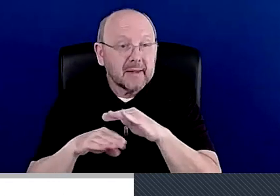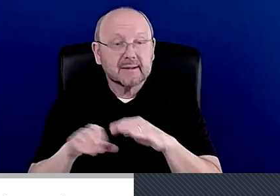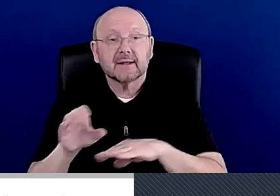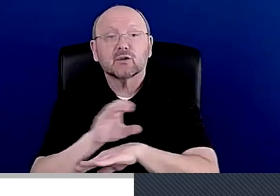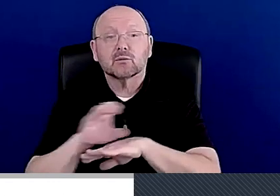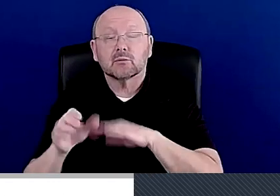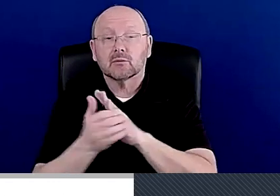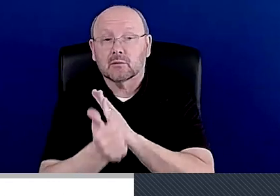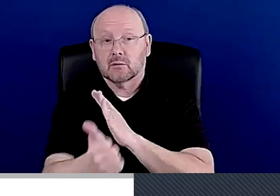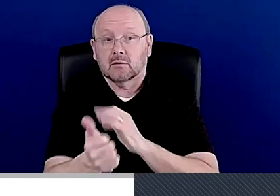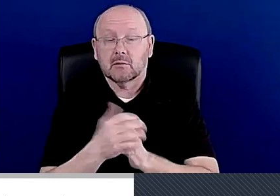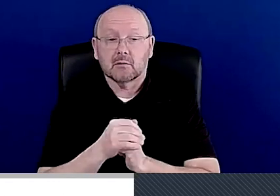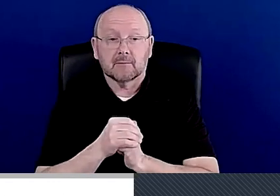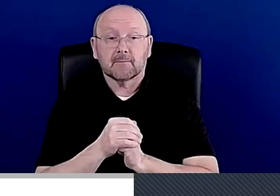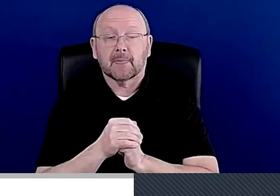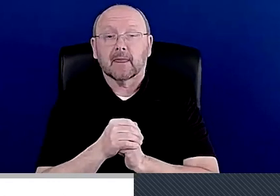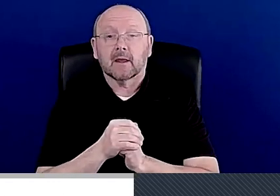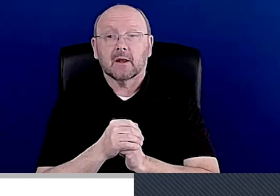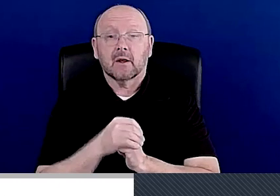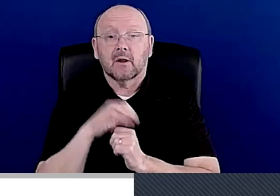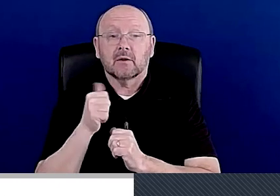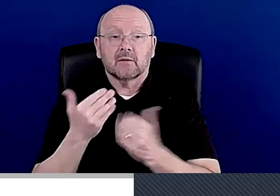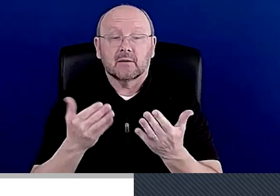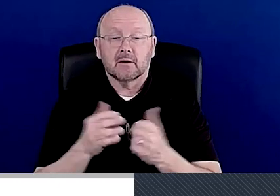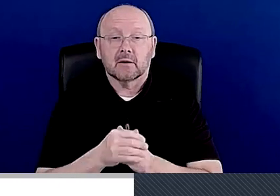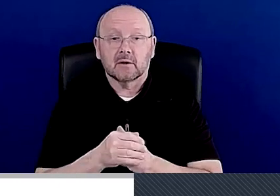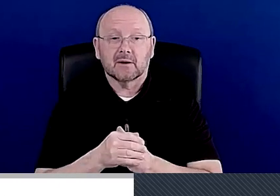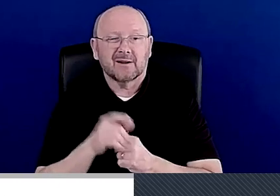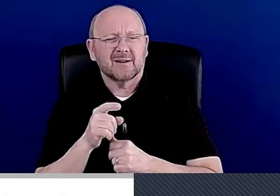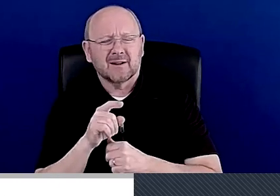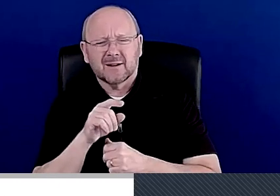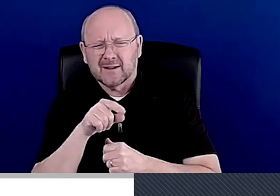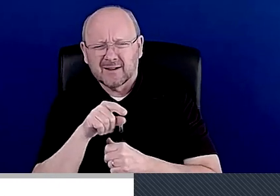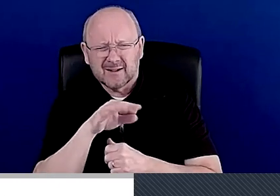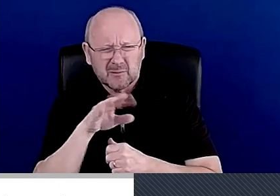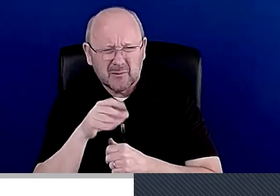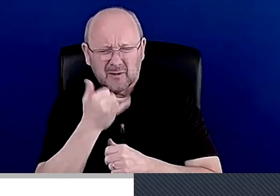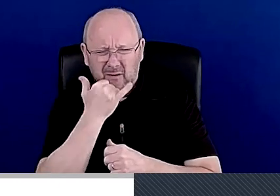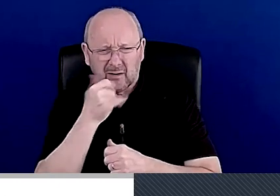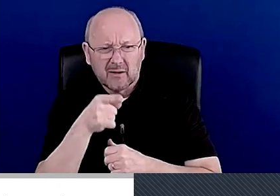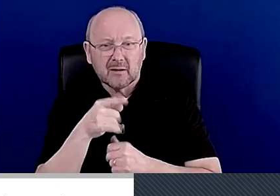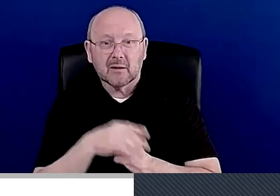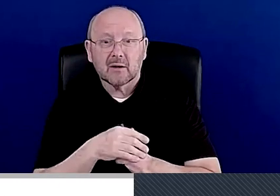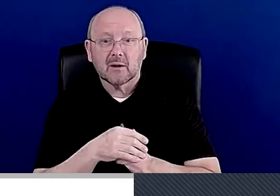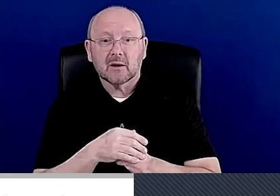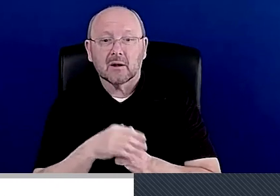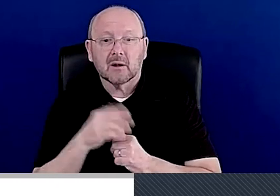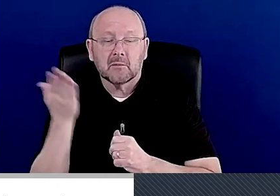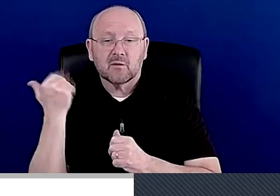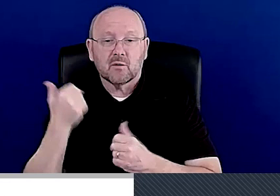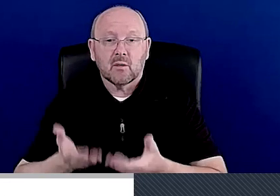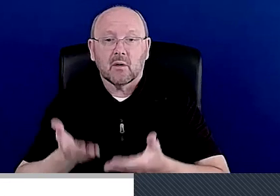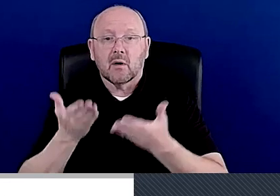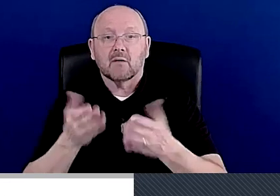other thing that a lot of these folks, and there's a typo on here, down here, is we have offered in the past